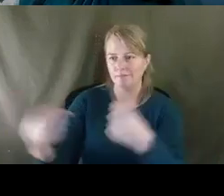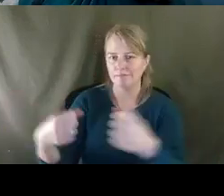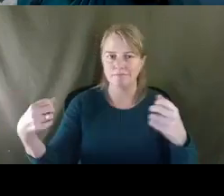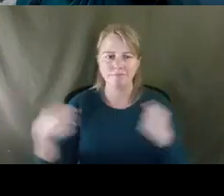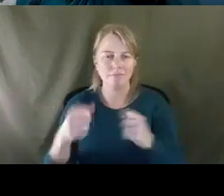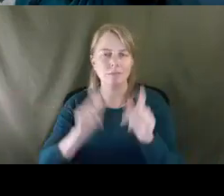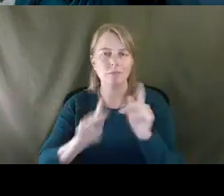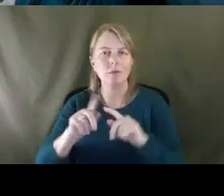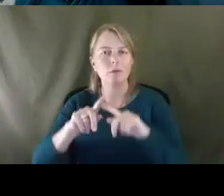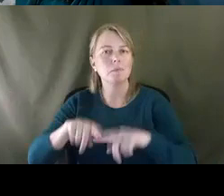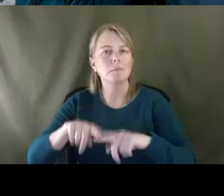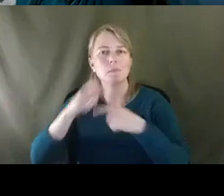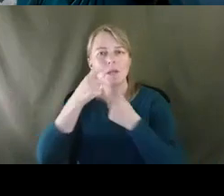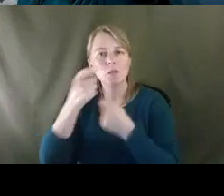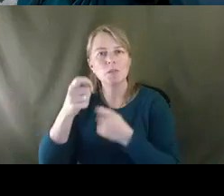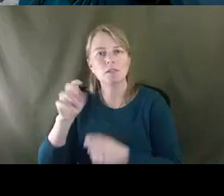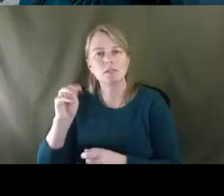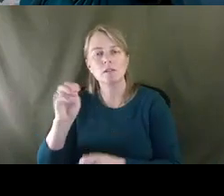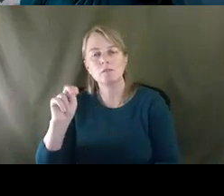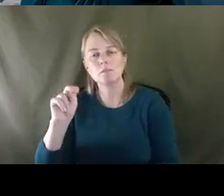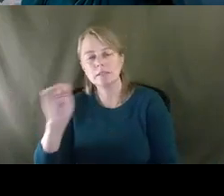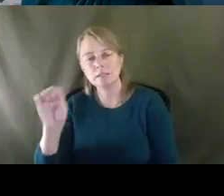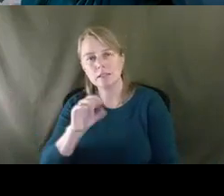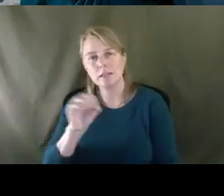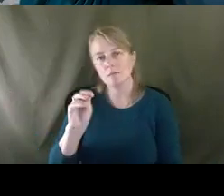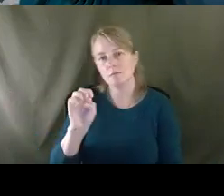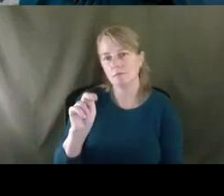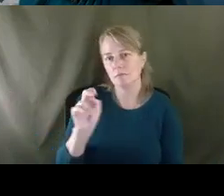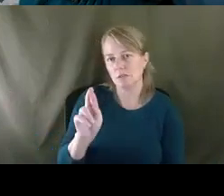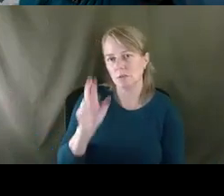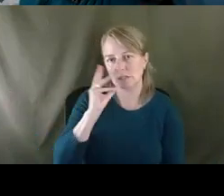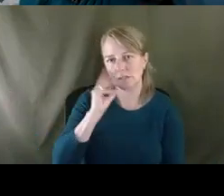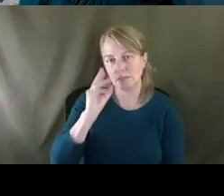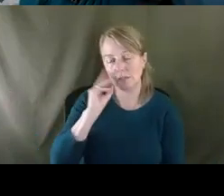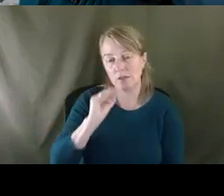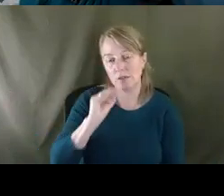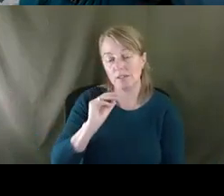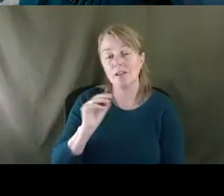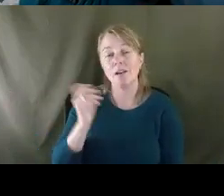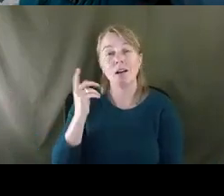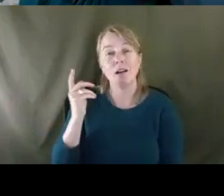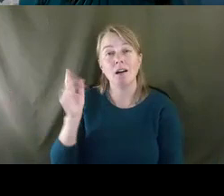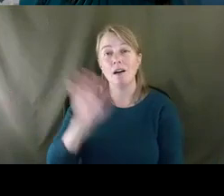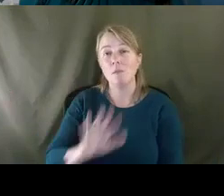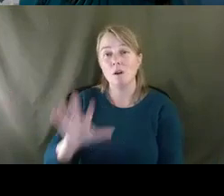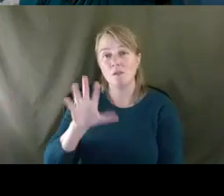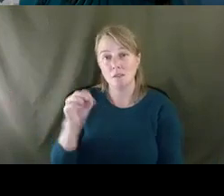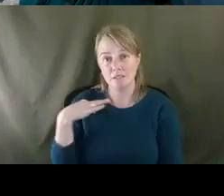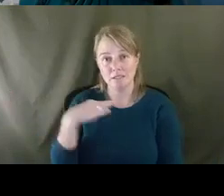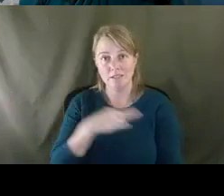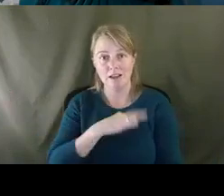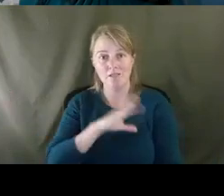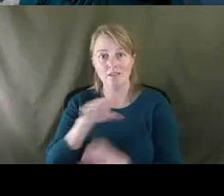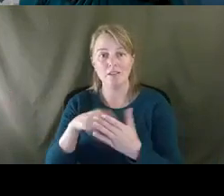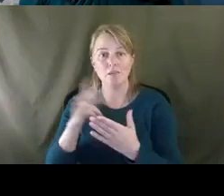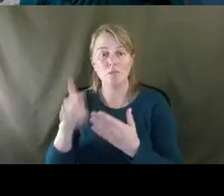the interests of the mentees and the mentor's experience. We ended up having nearly 50 staff in our program, and that's